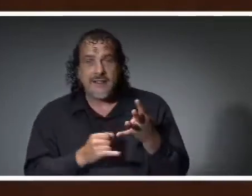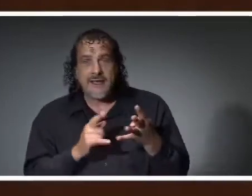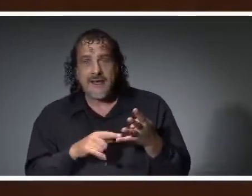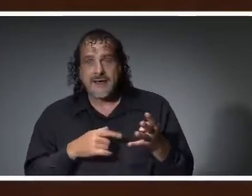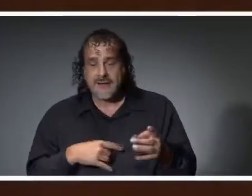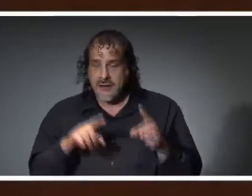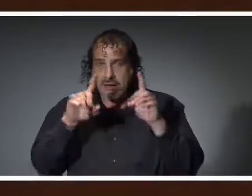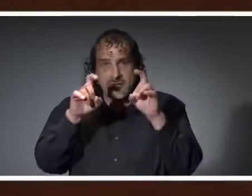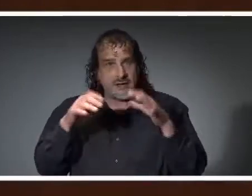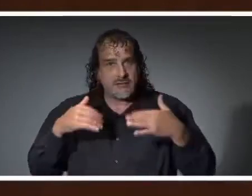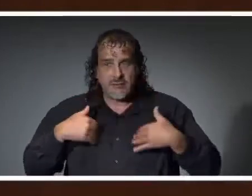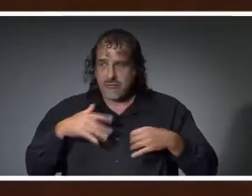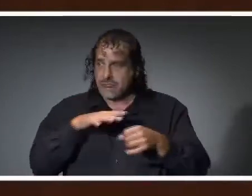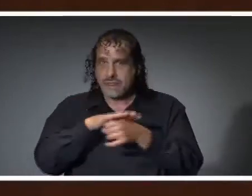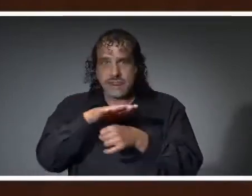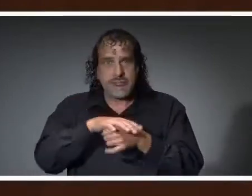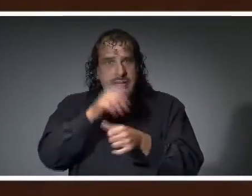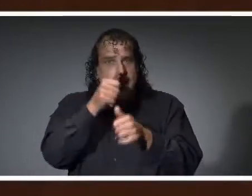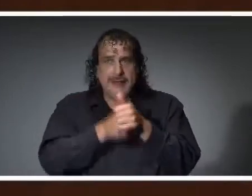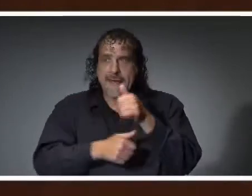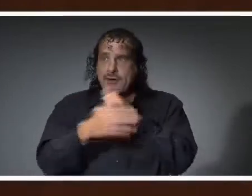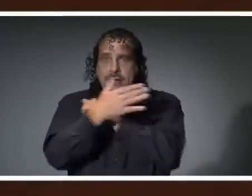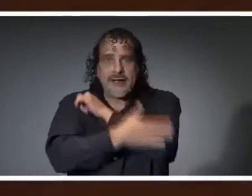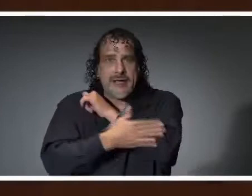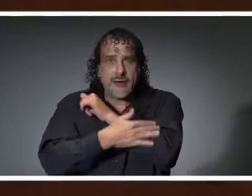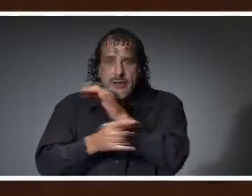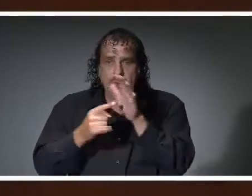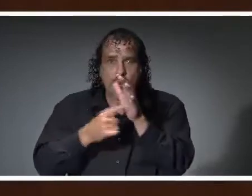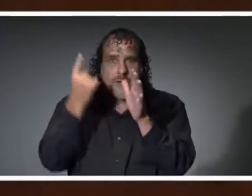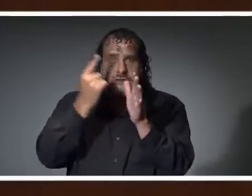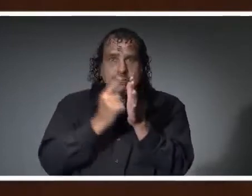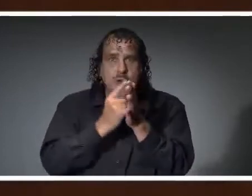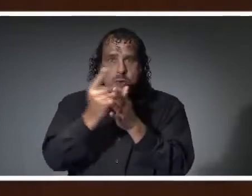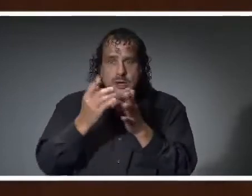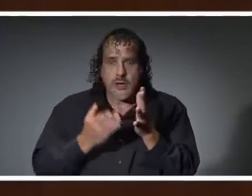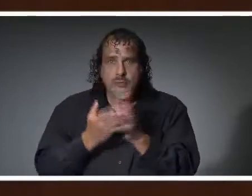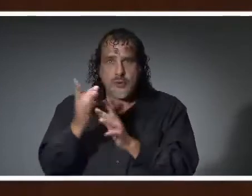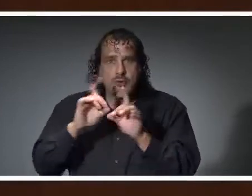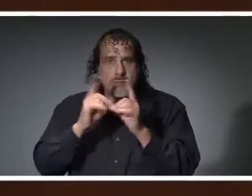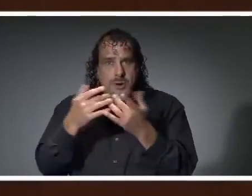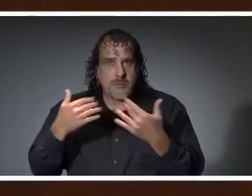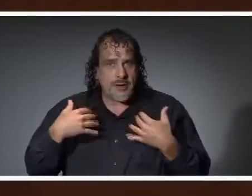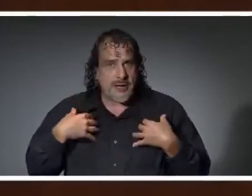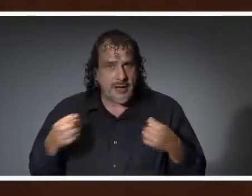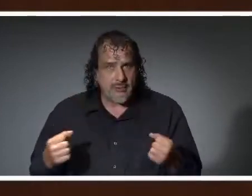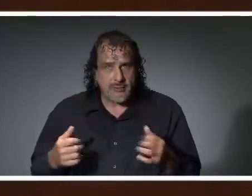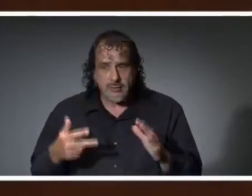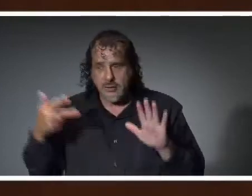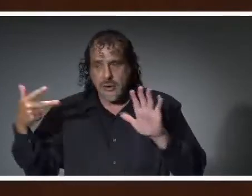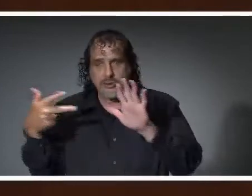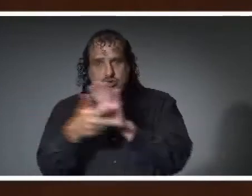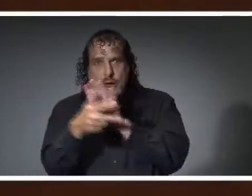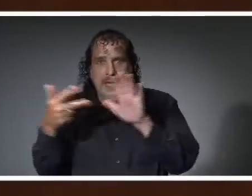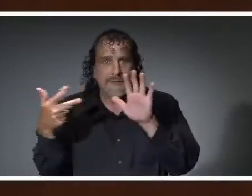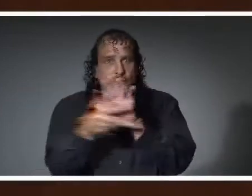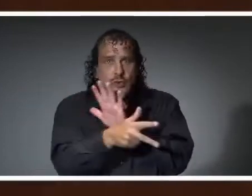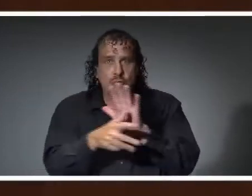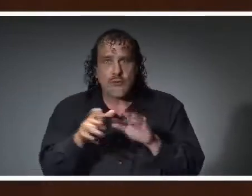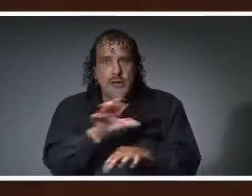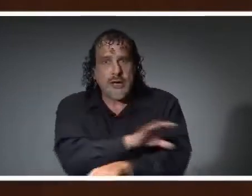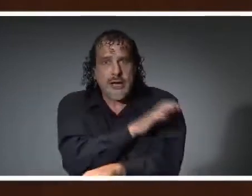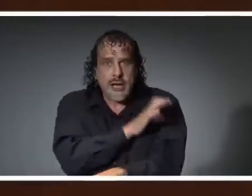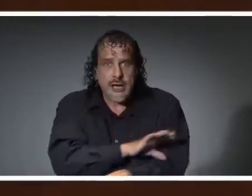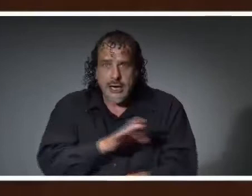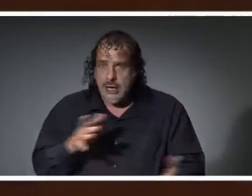testing is available in every county at least once a week through the Department of Health drive-through clinics. It's currently available for